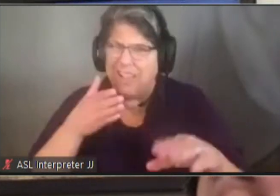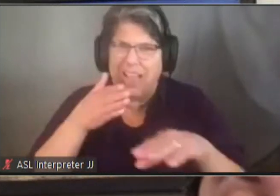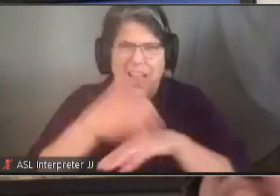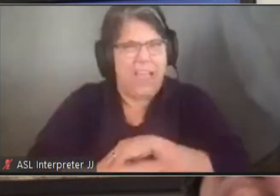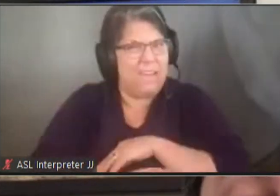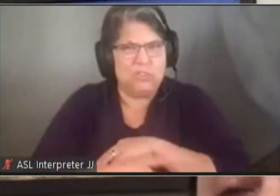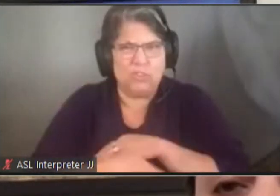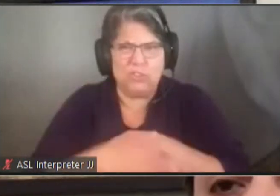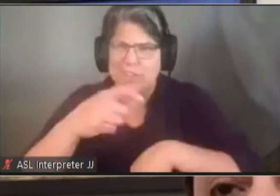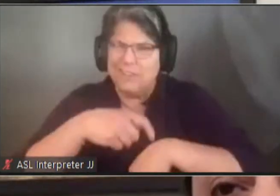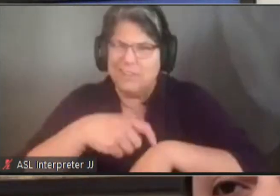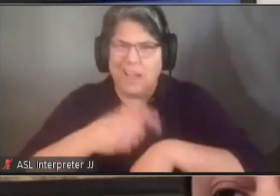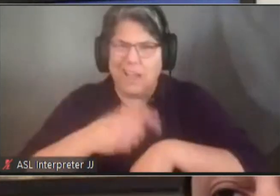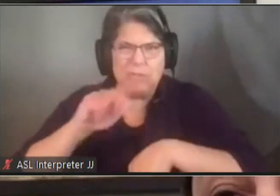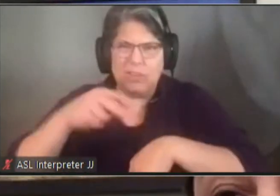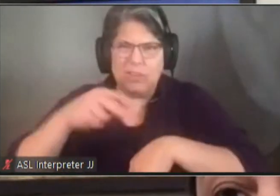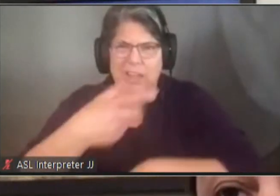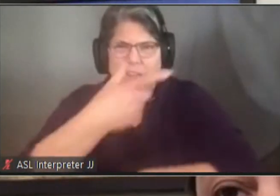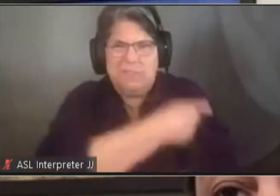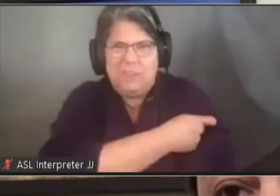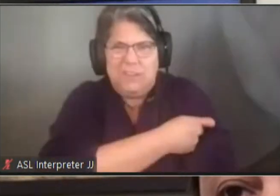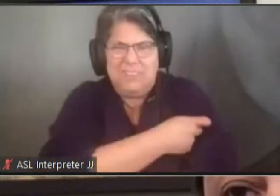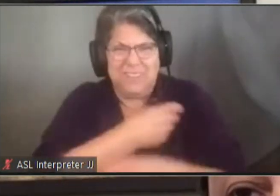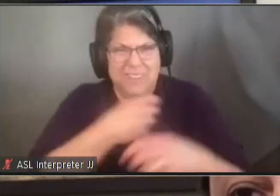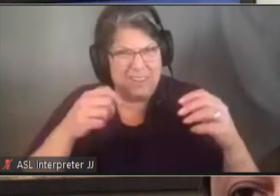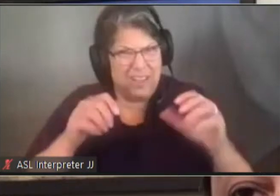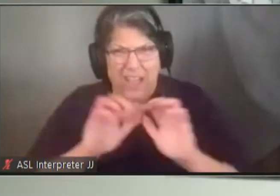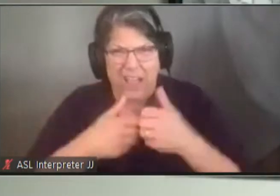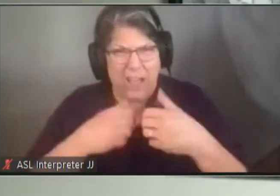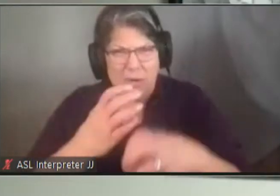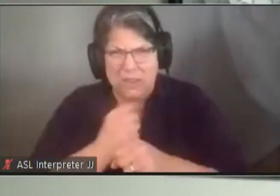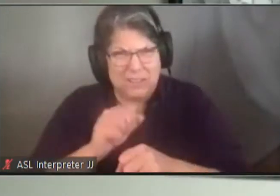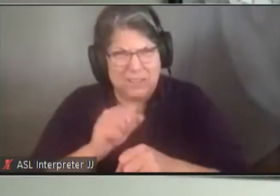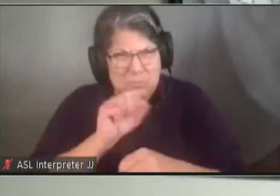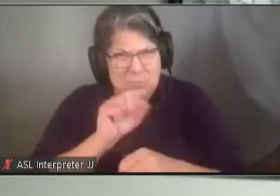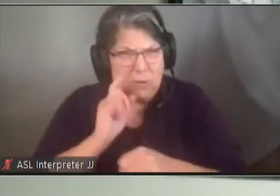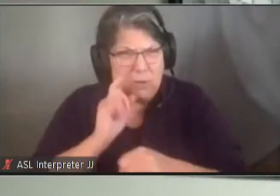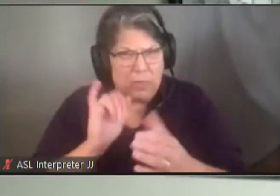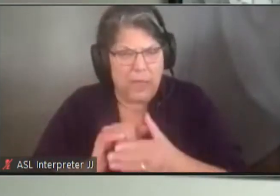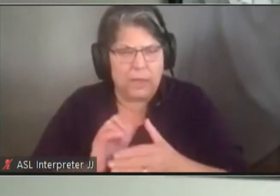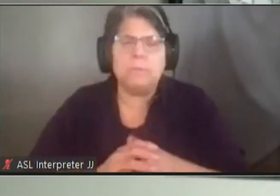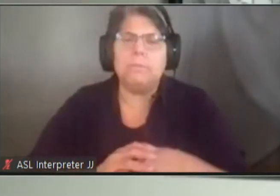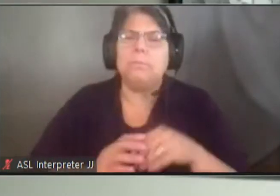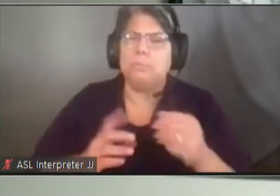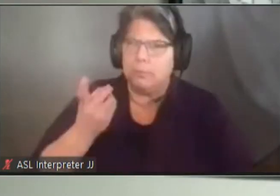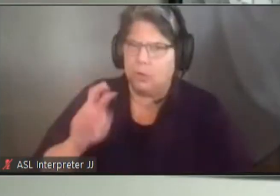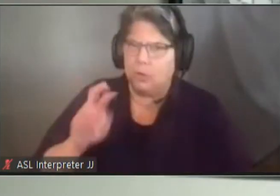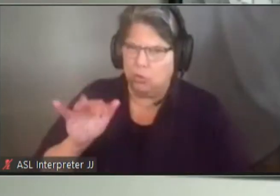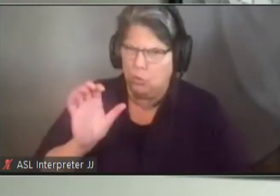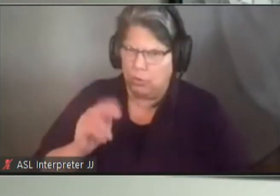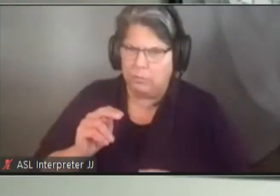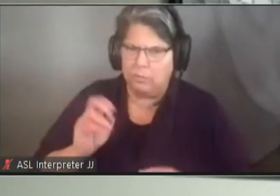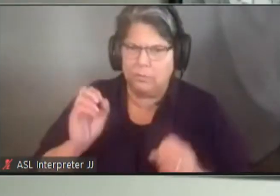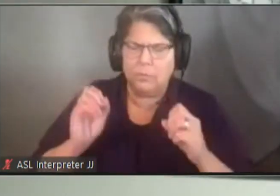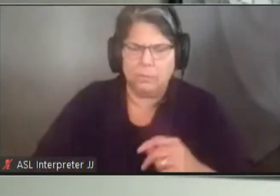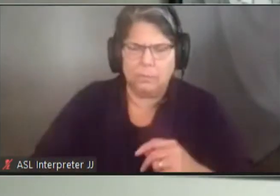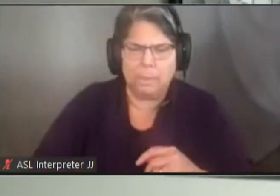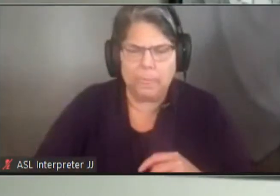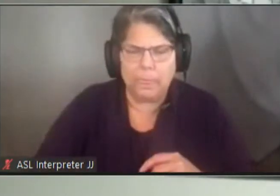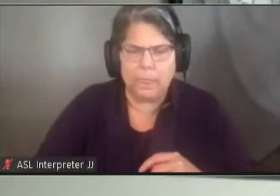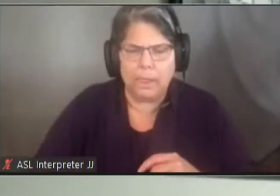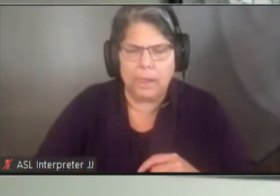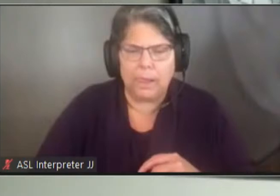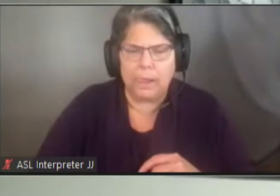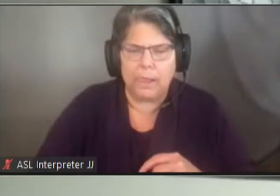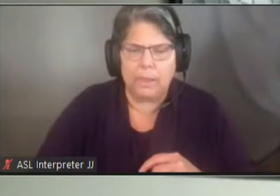their vaccine, get it scheduled? Okay, we will accept them and be able to vaccinate